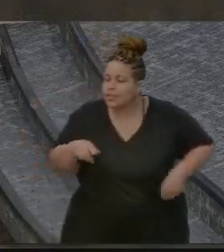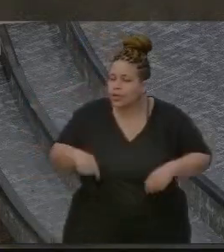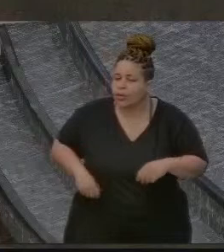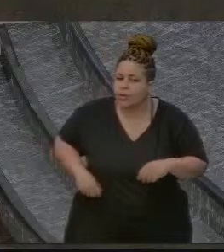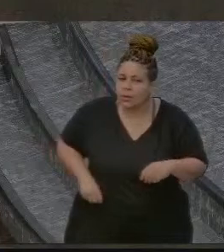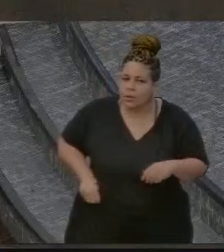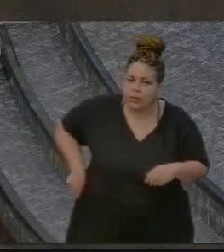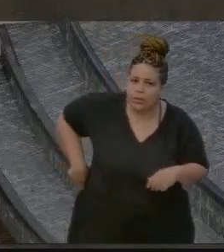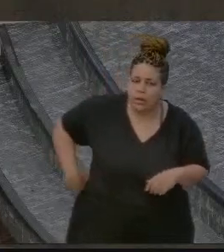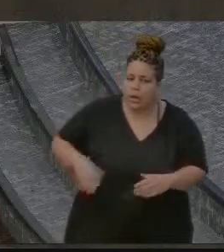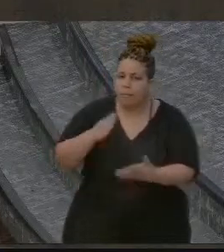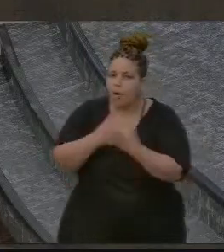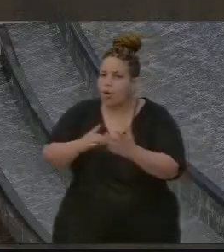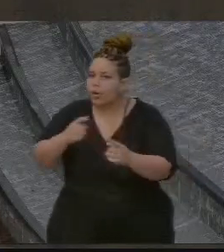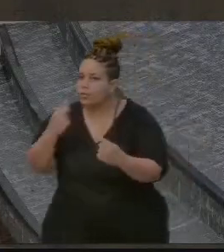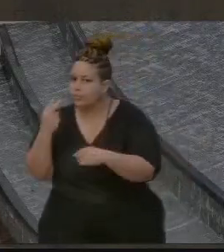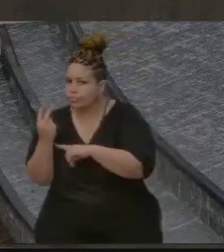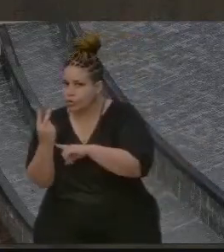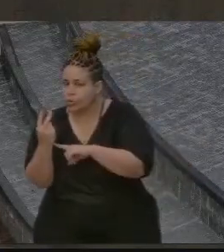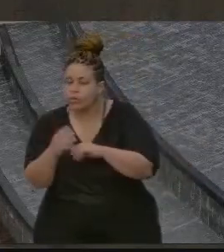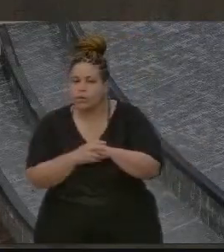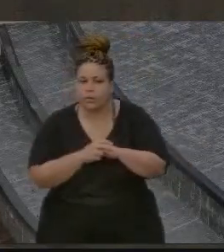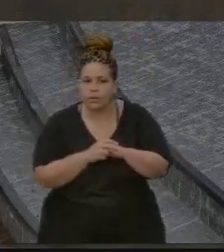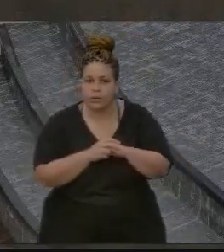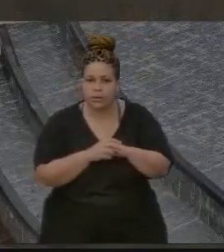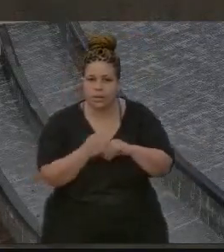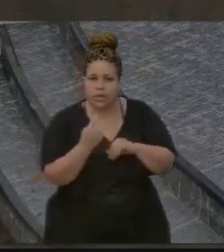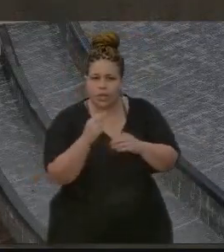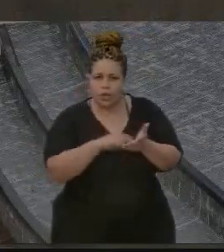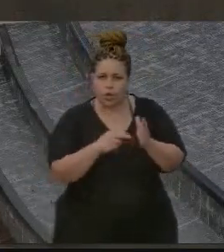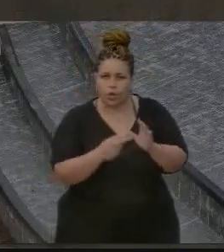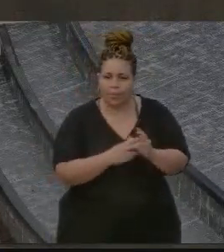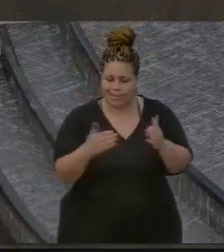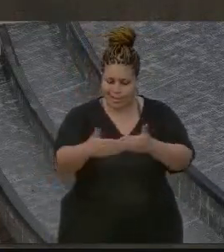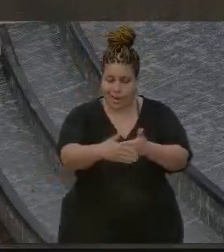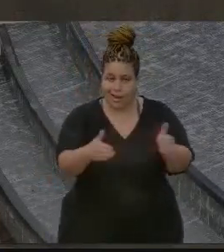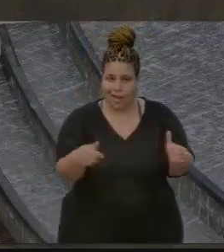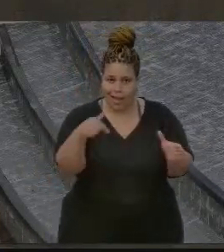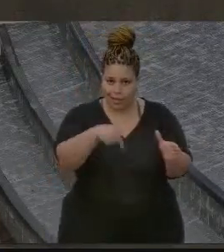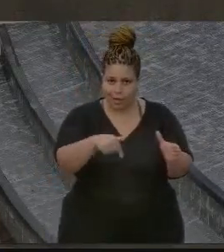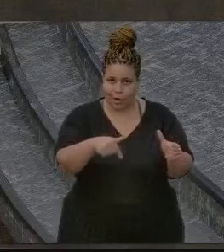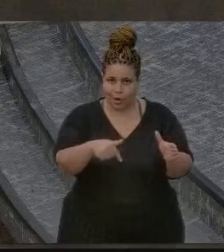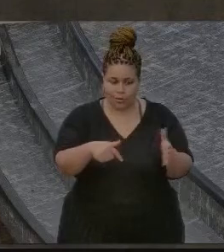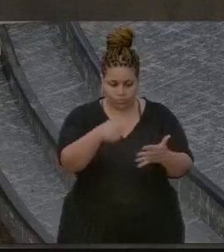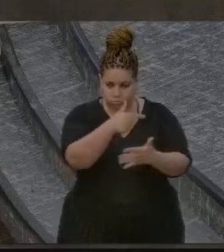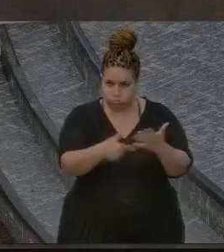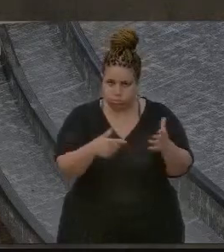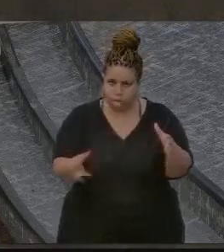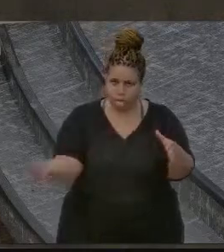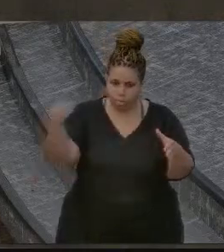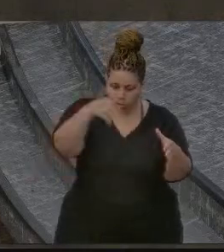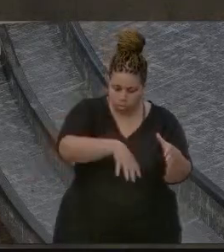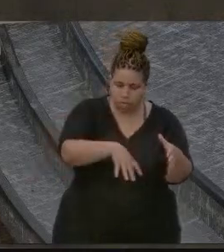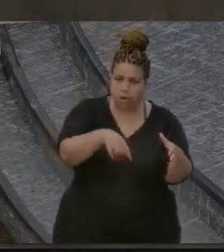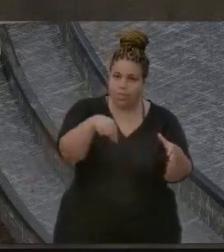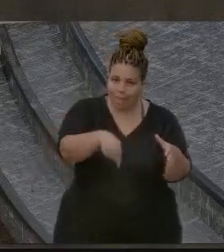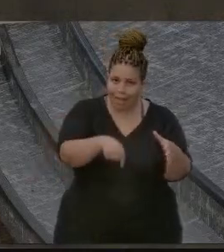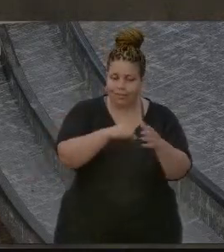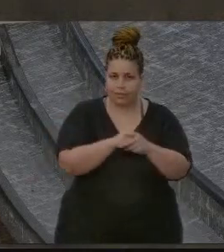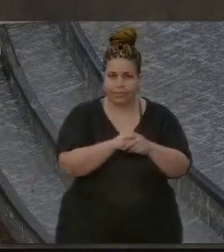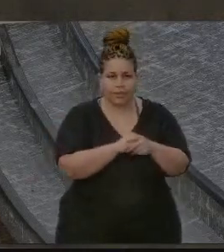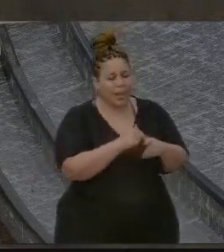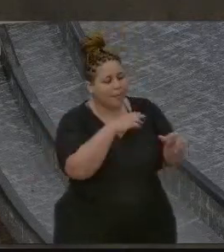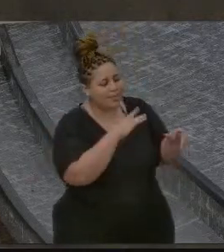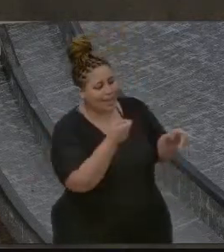you're talking about the container of what the items go in. I think Ms. Gallagher is asking, do we have a